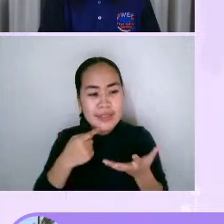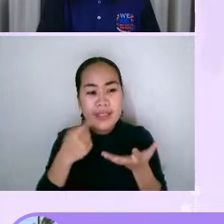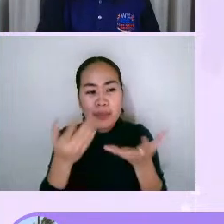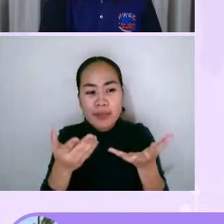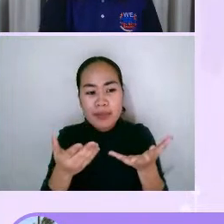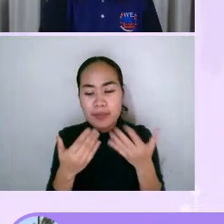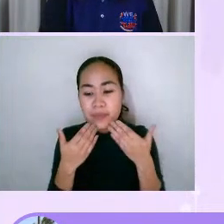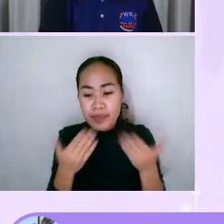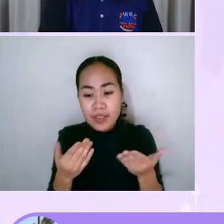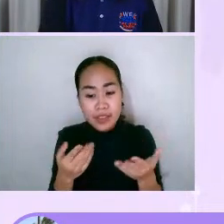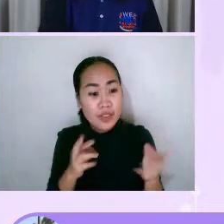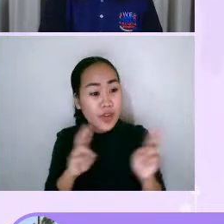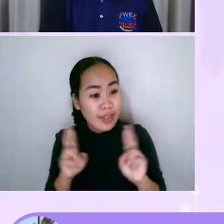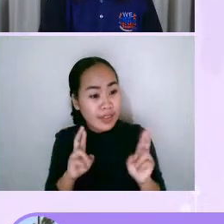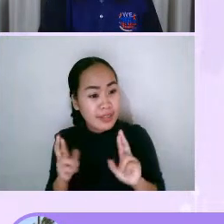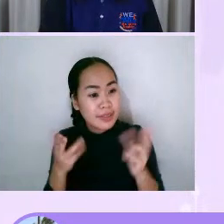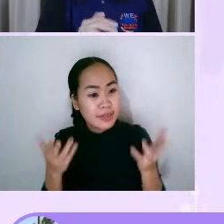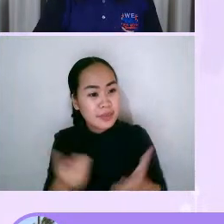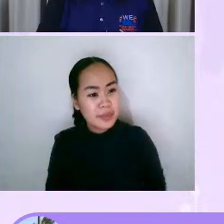ready.